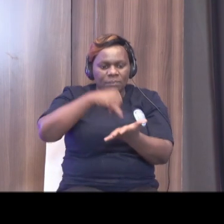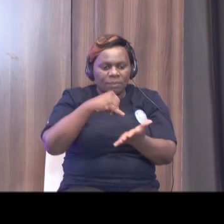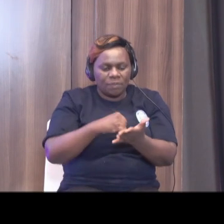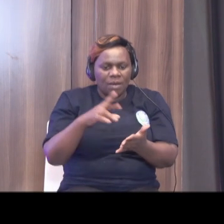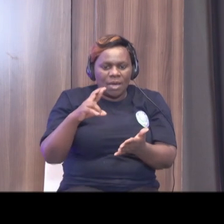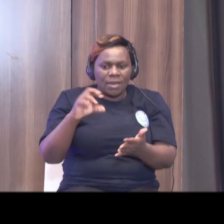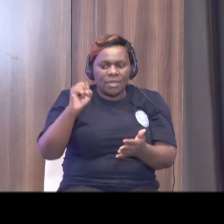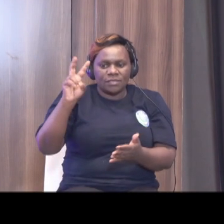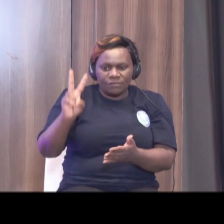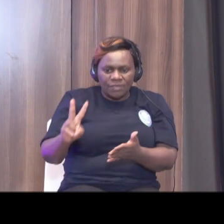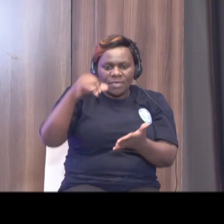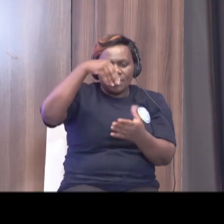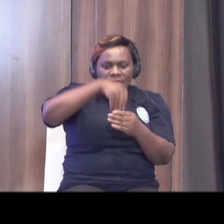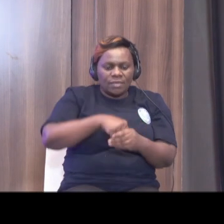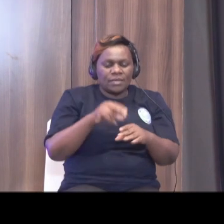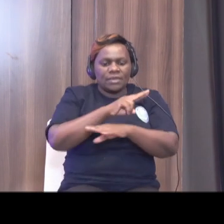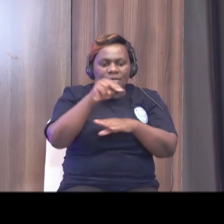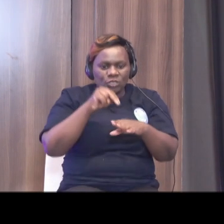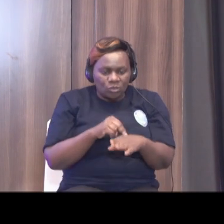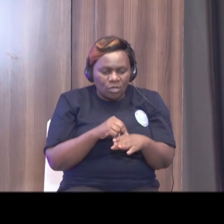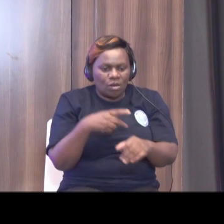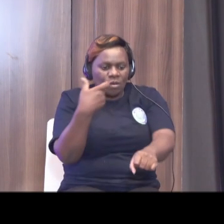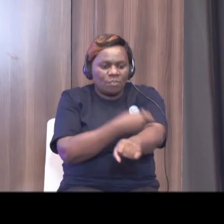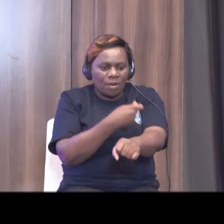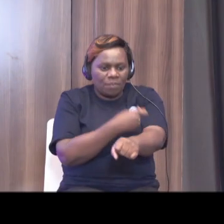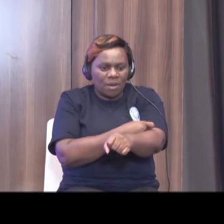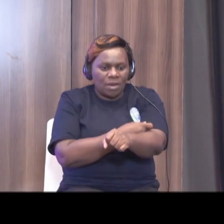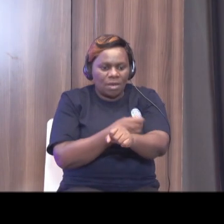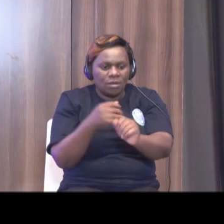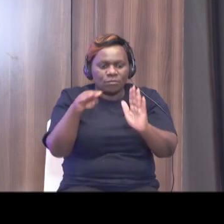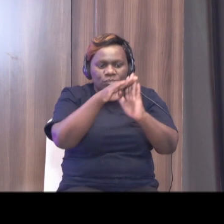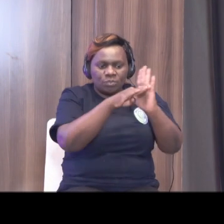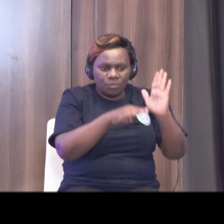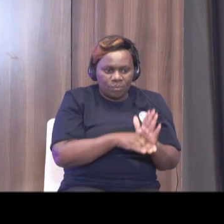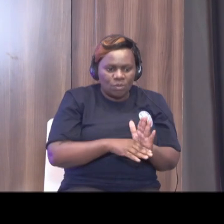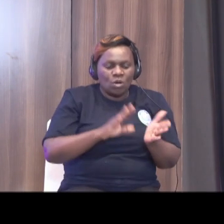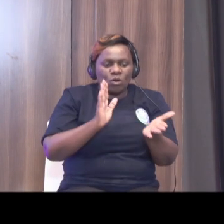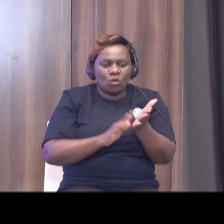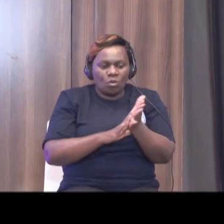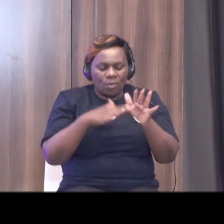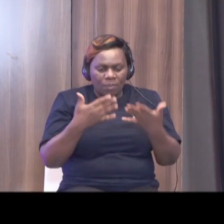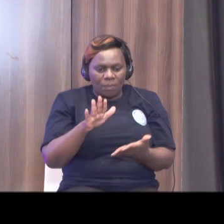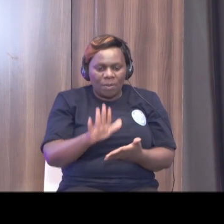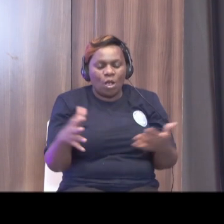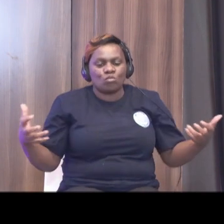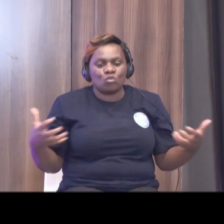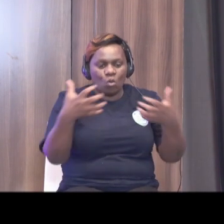RSV pre-F in the national immunization schedule. The recommendation for the NITAG was combined to use the